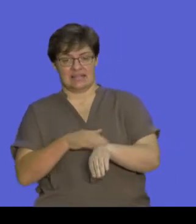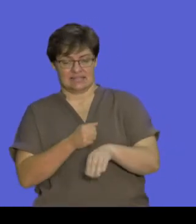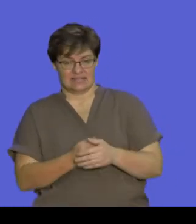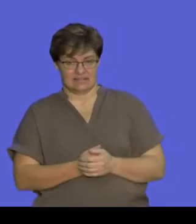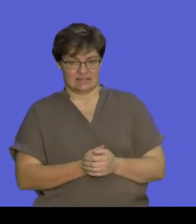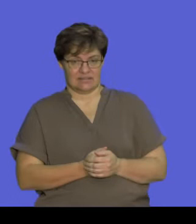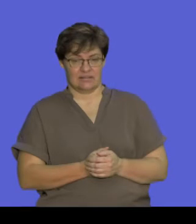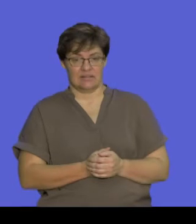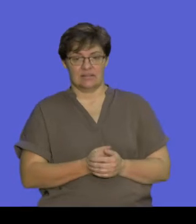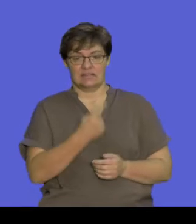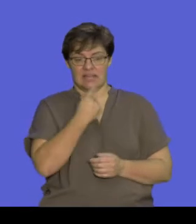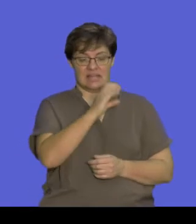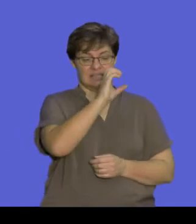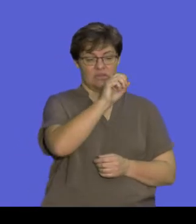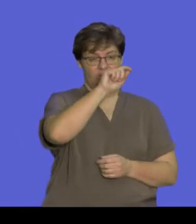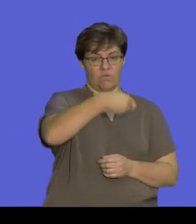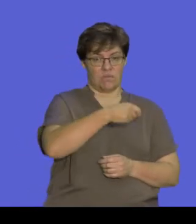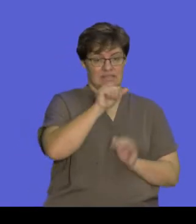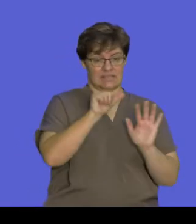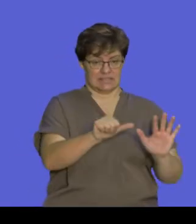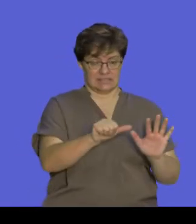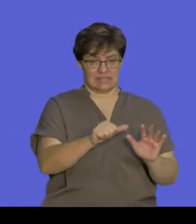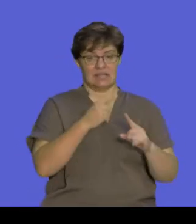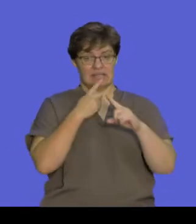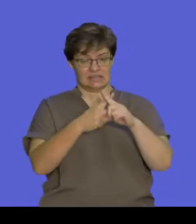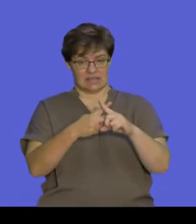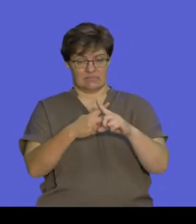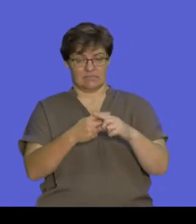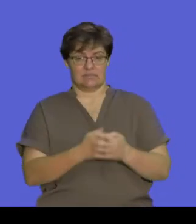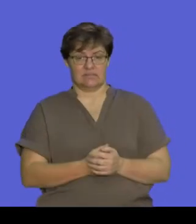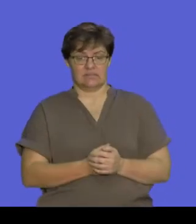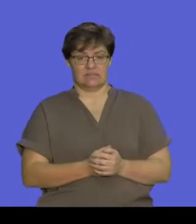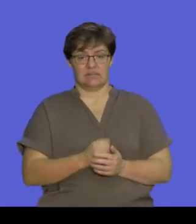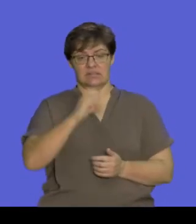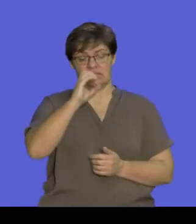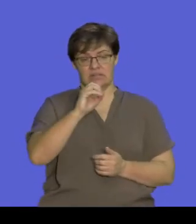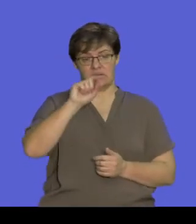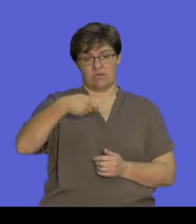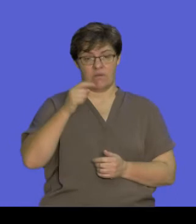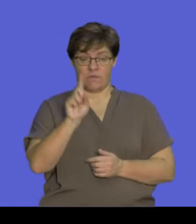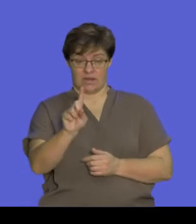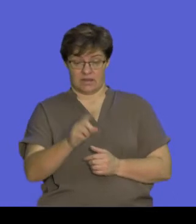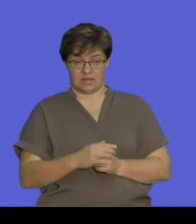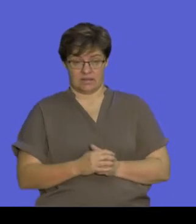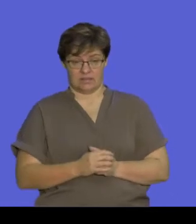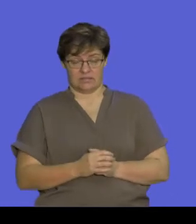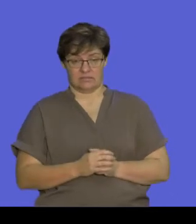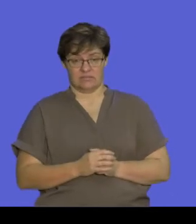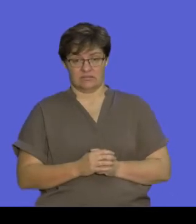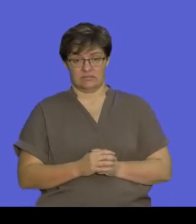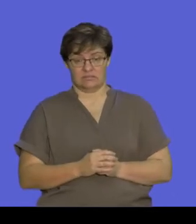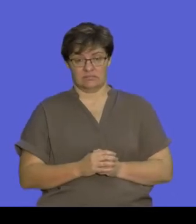going to say 0.6 multiplied by 0.1. That is what